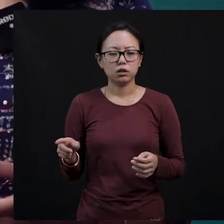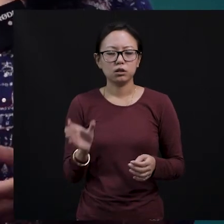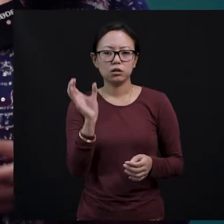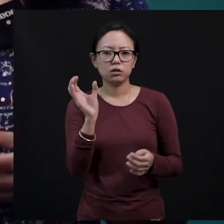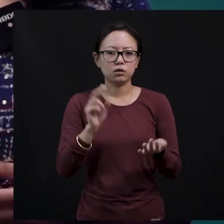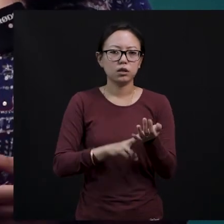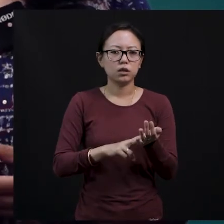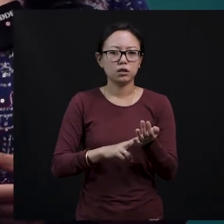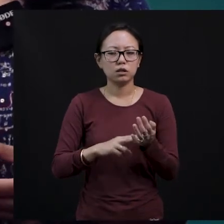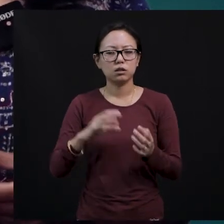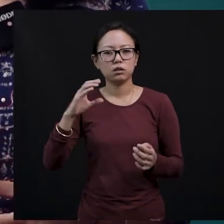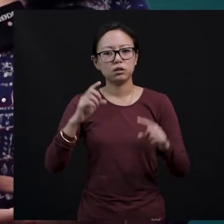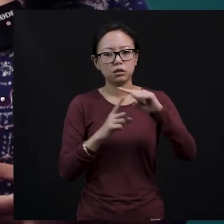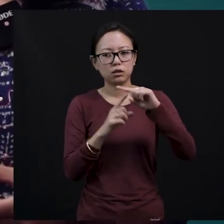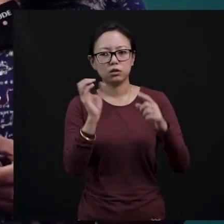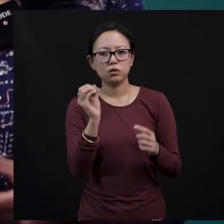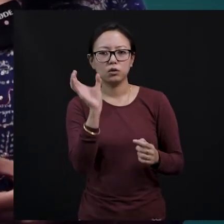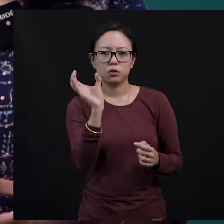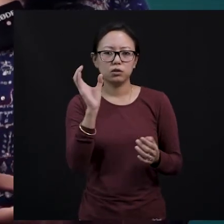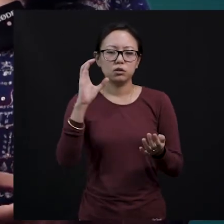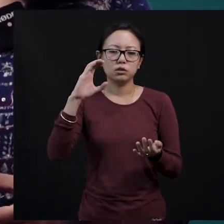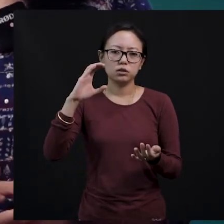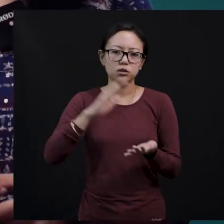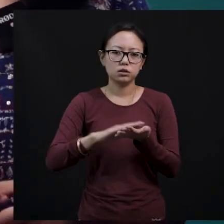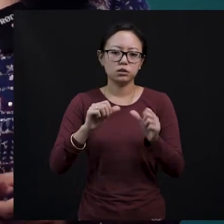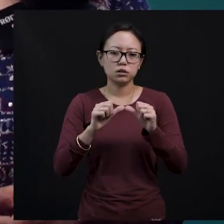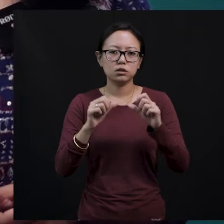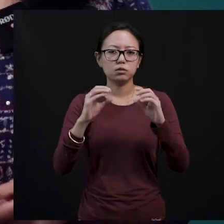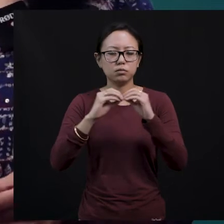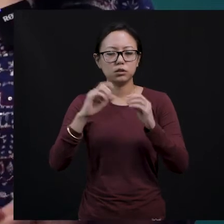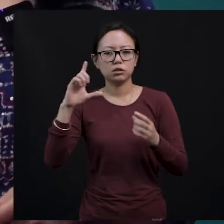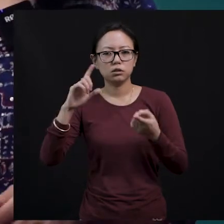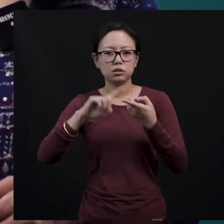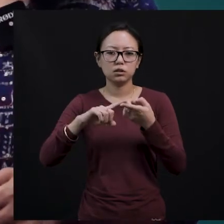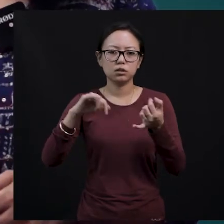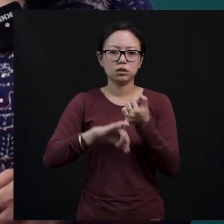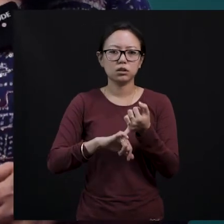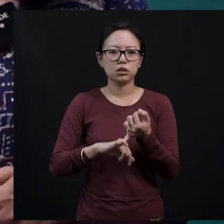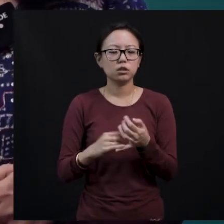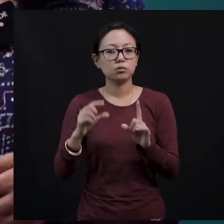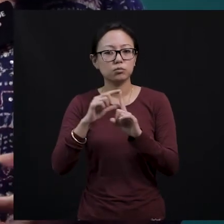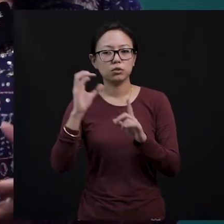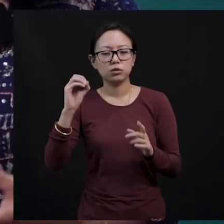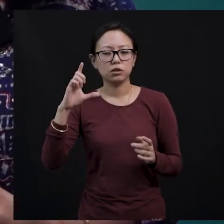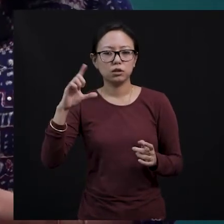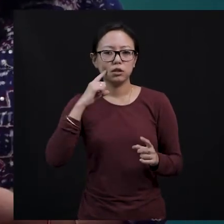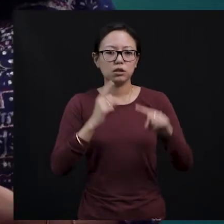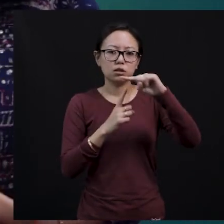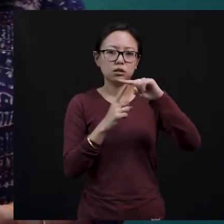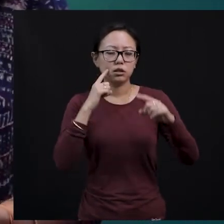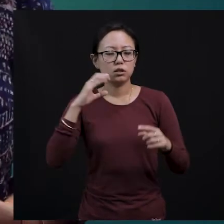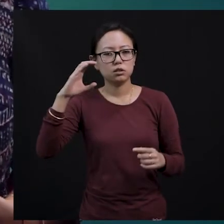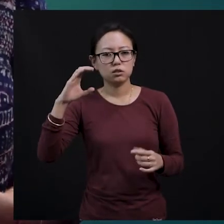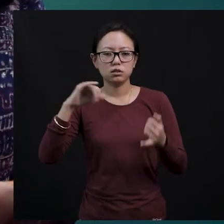Harijans get a political platform to voice their opinions, the condition of the untouchables will surely improve. So